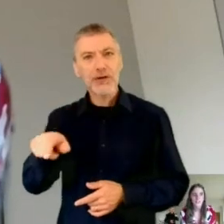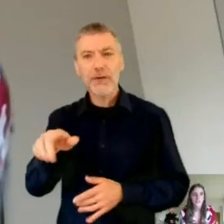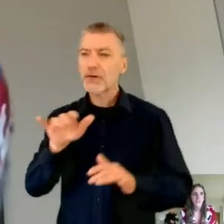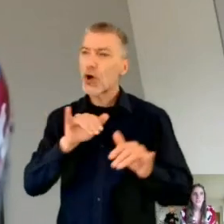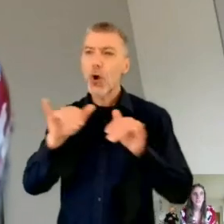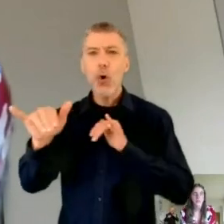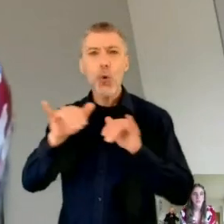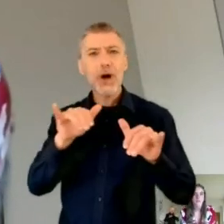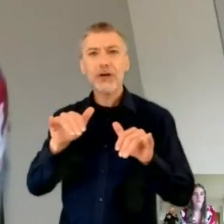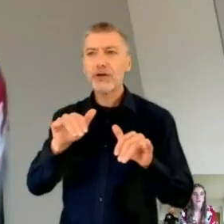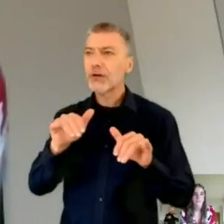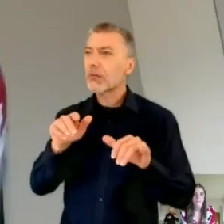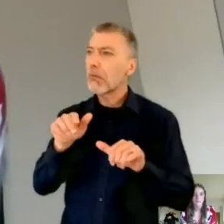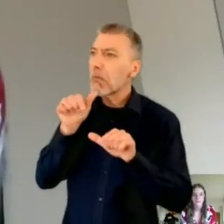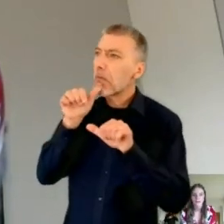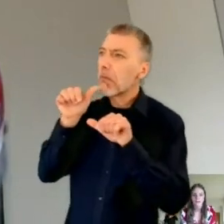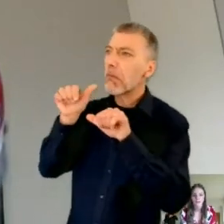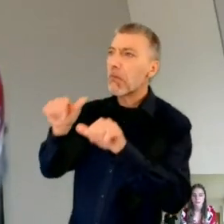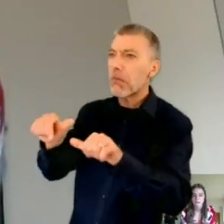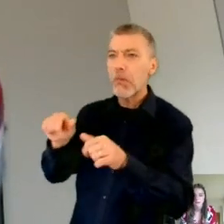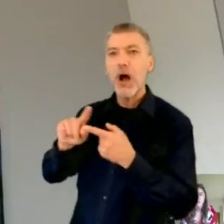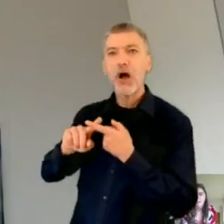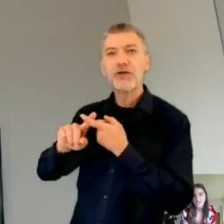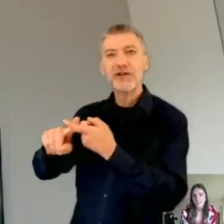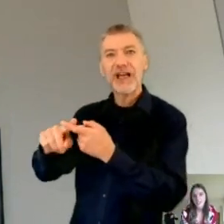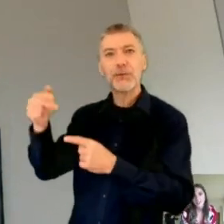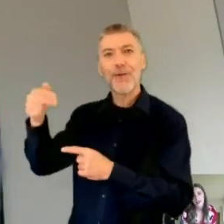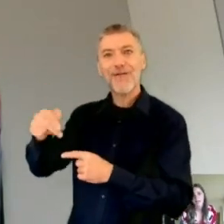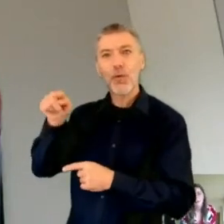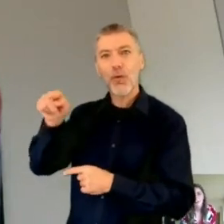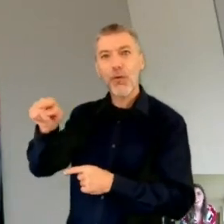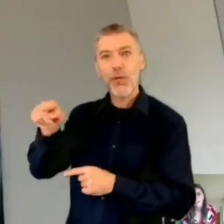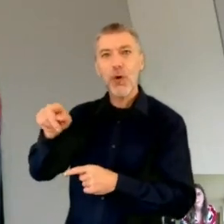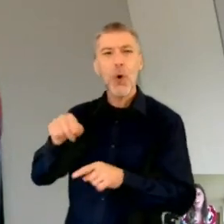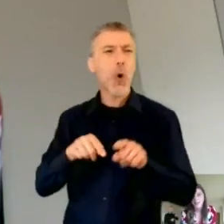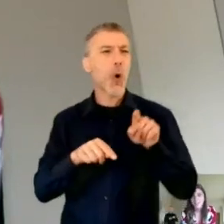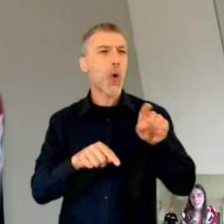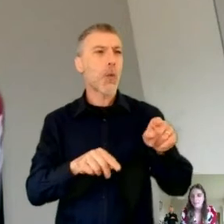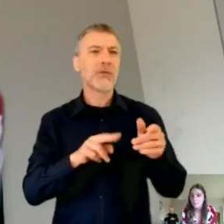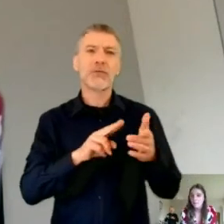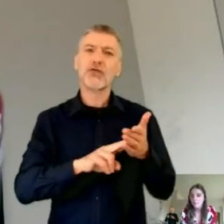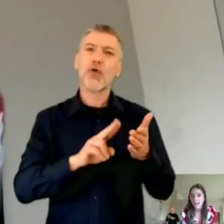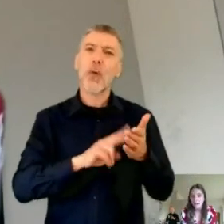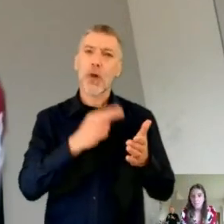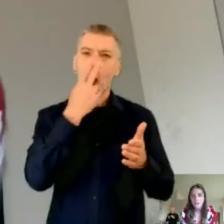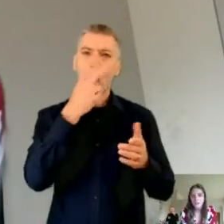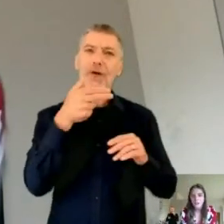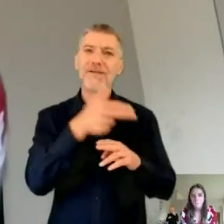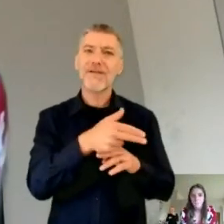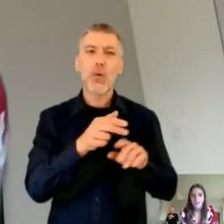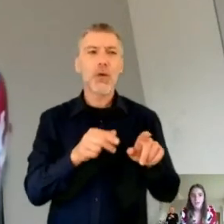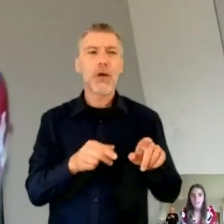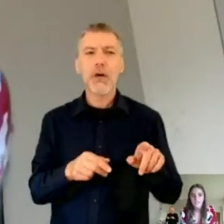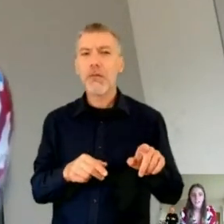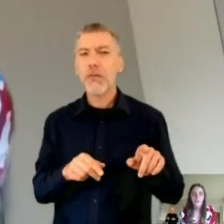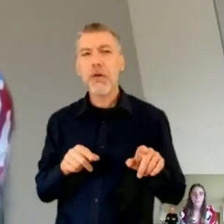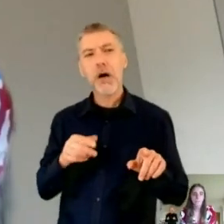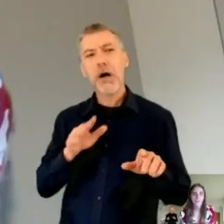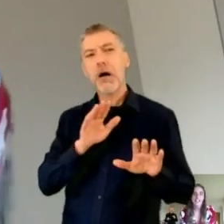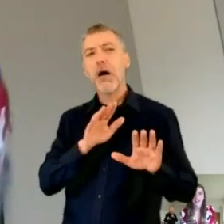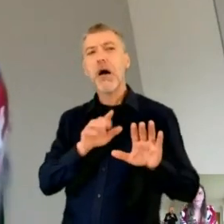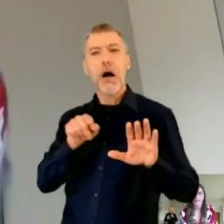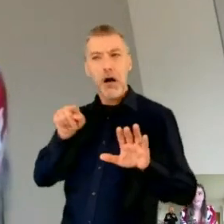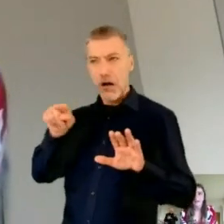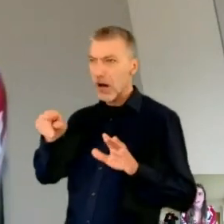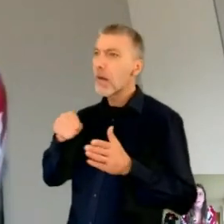choice to use those sustainable fuels on your flight. And by paying into that, by maybe paying a bit extra for that, you're